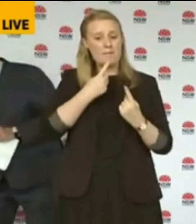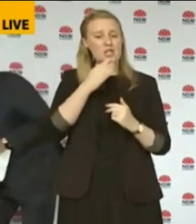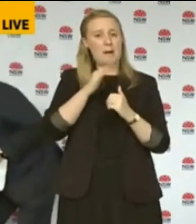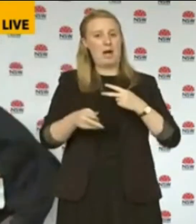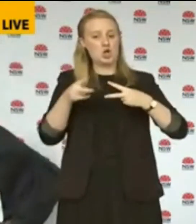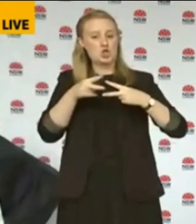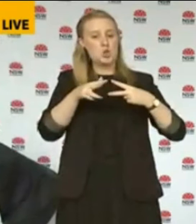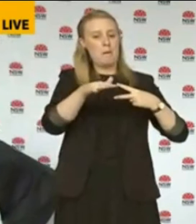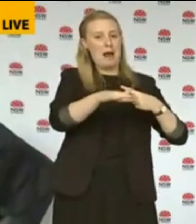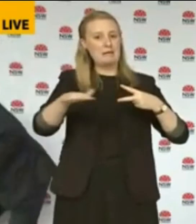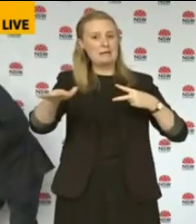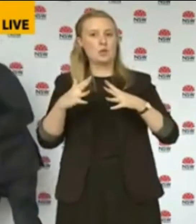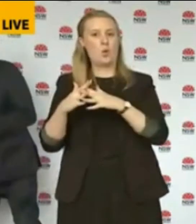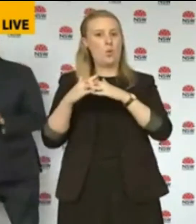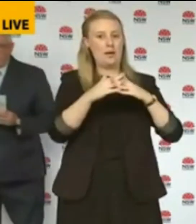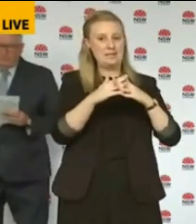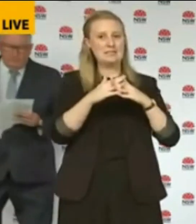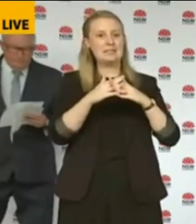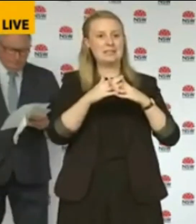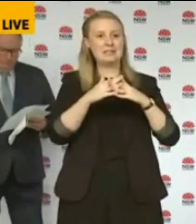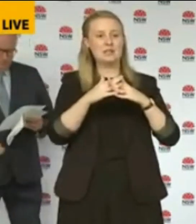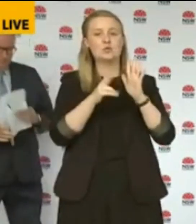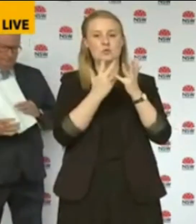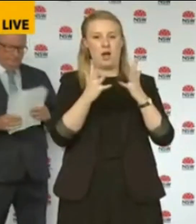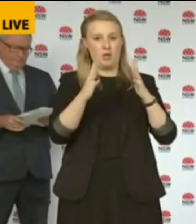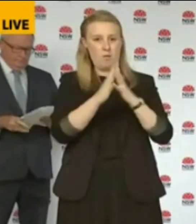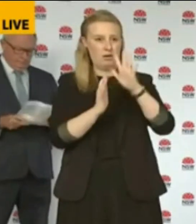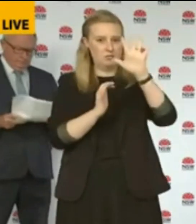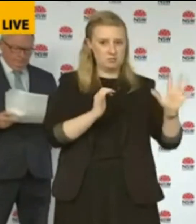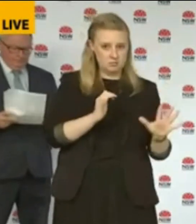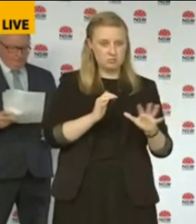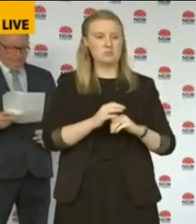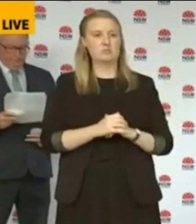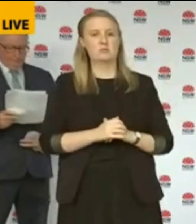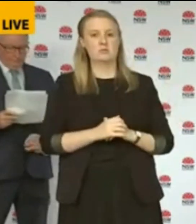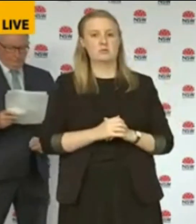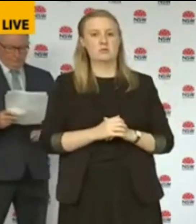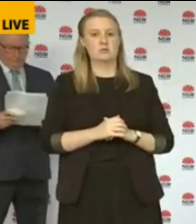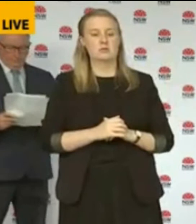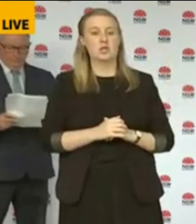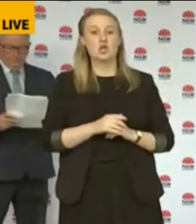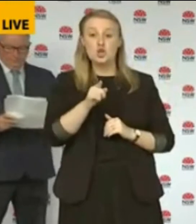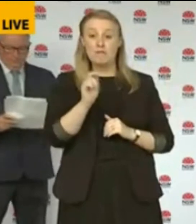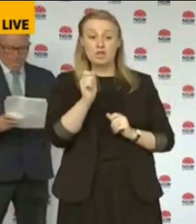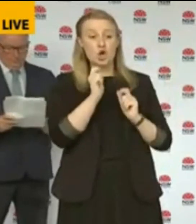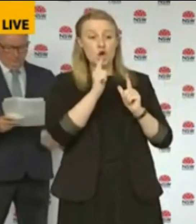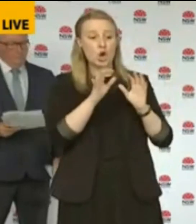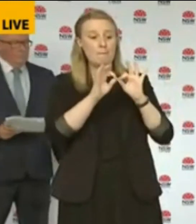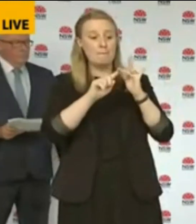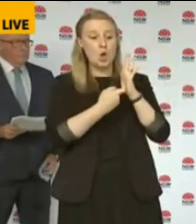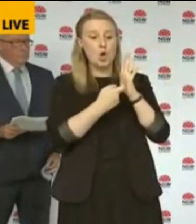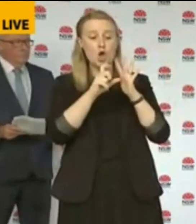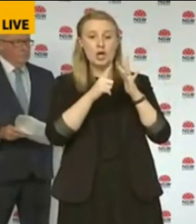venues, and can I thank the community in Western New South Wales for coming out to test so strongly this morning. So if you were at the